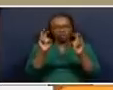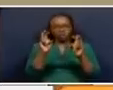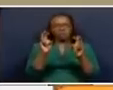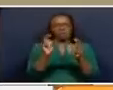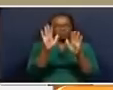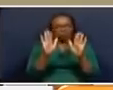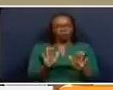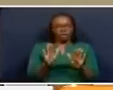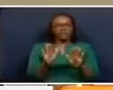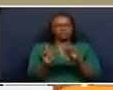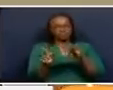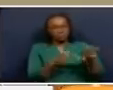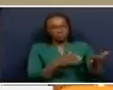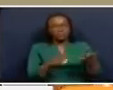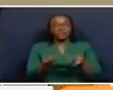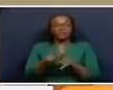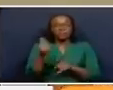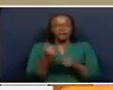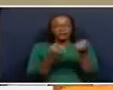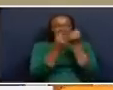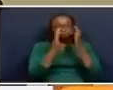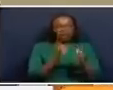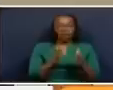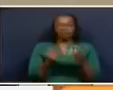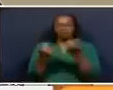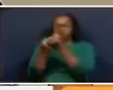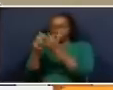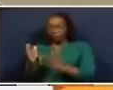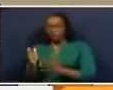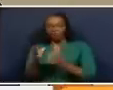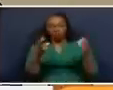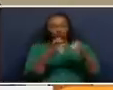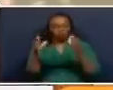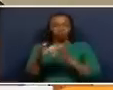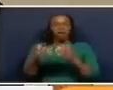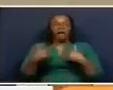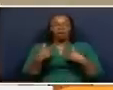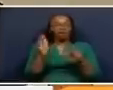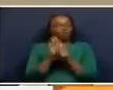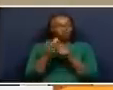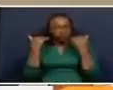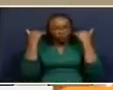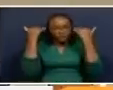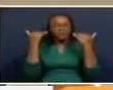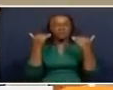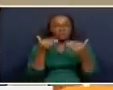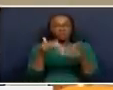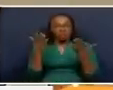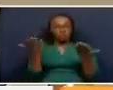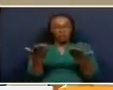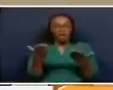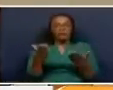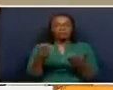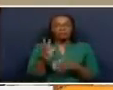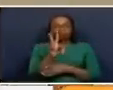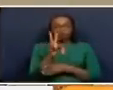is important. The supporters of these candidates, there's a lot of tension in the core areas where these supporters come from. It's important to